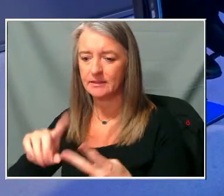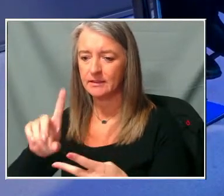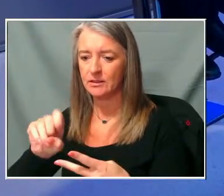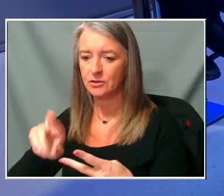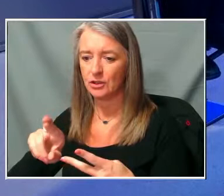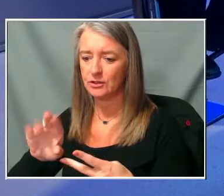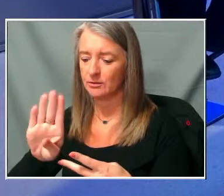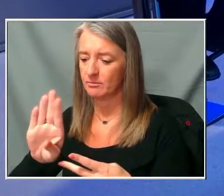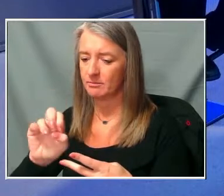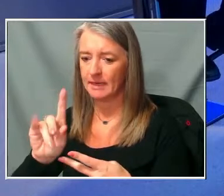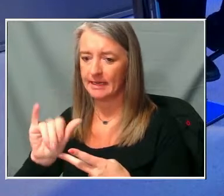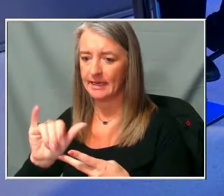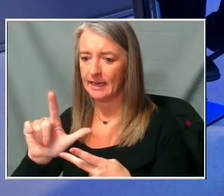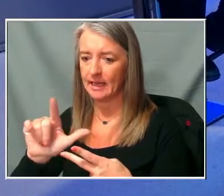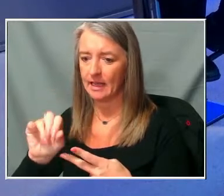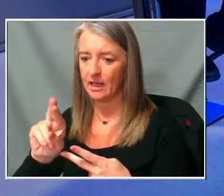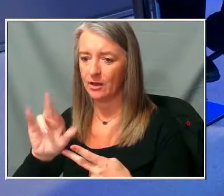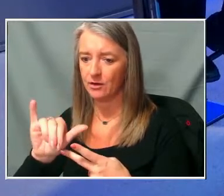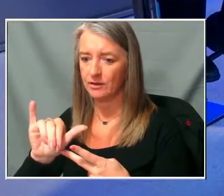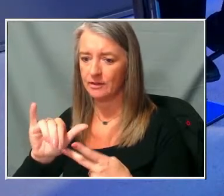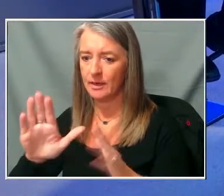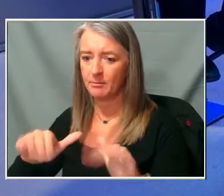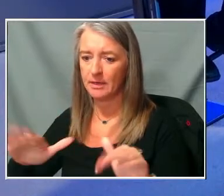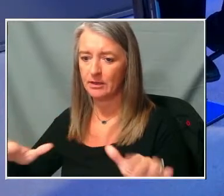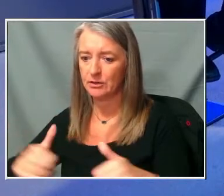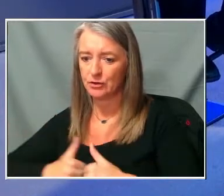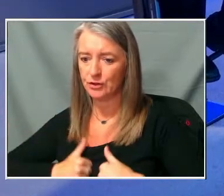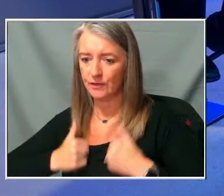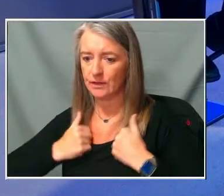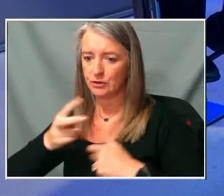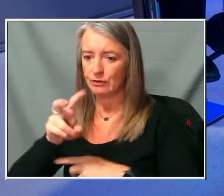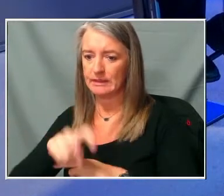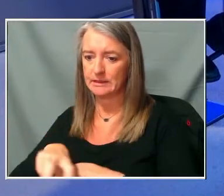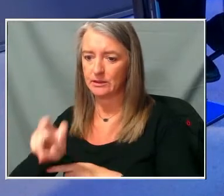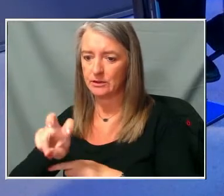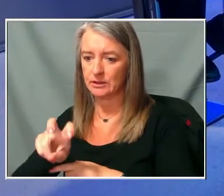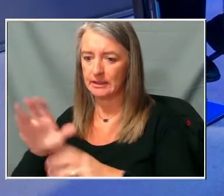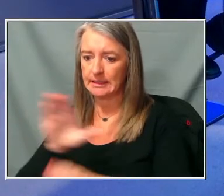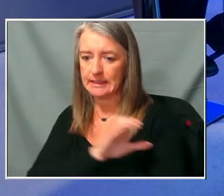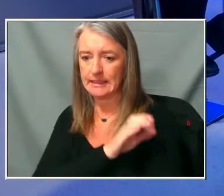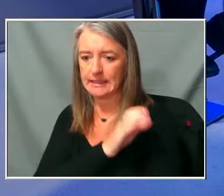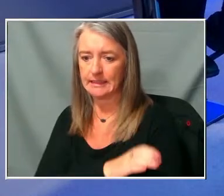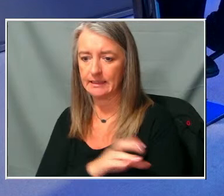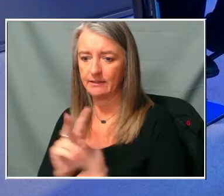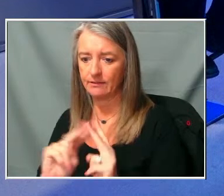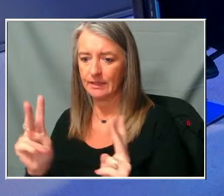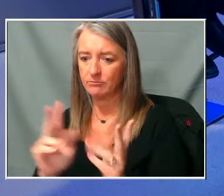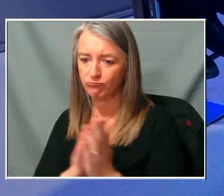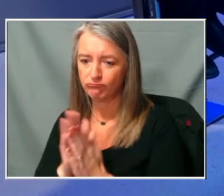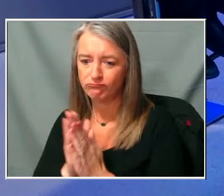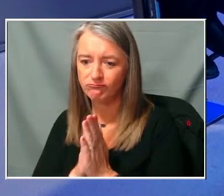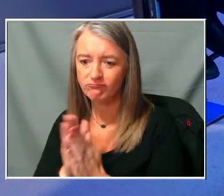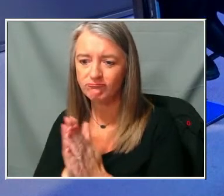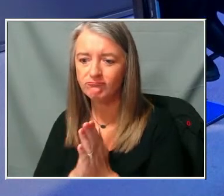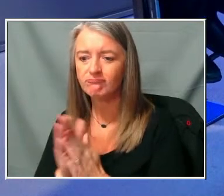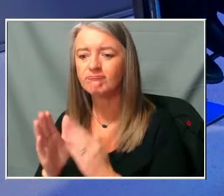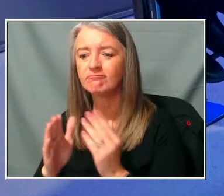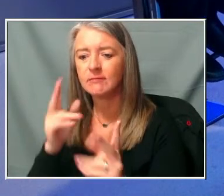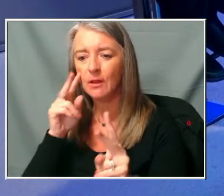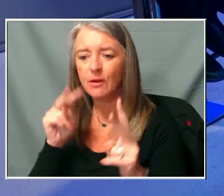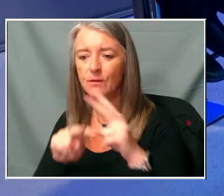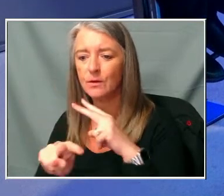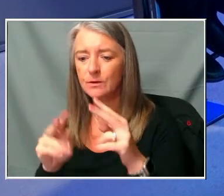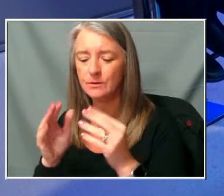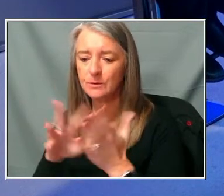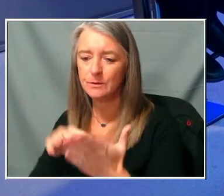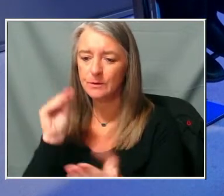the medical director of the Pediatric Survivorship Transition Clinic, something you are very, very passionate about, and we are looking forward to learning more about